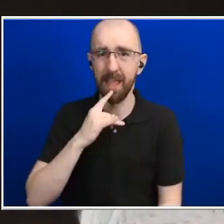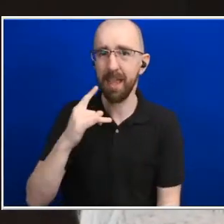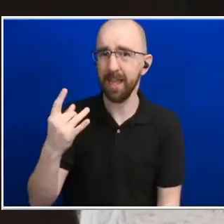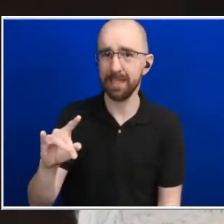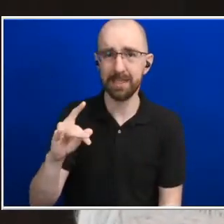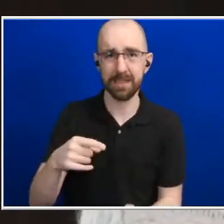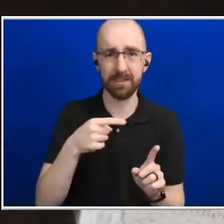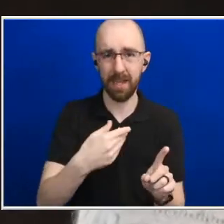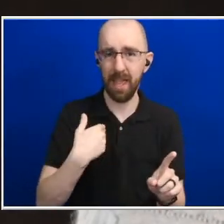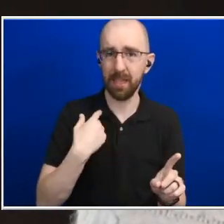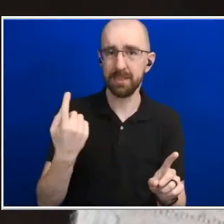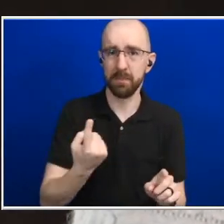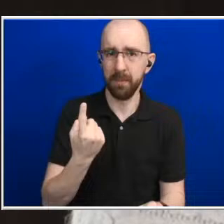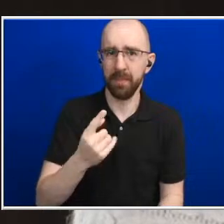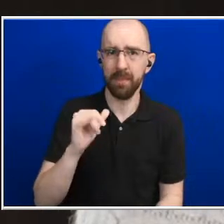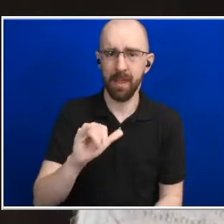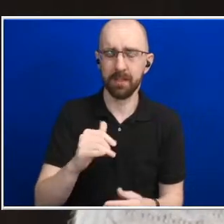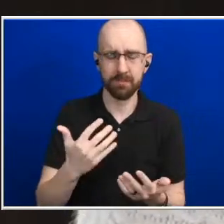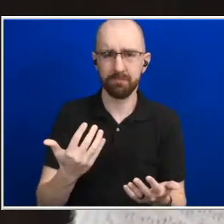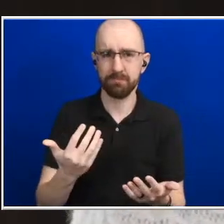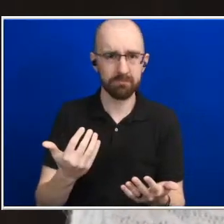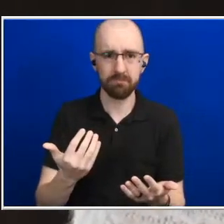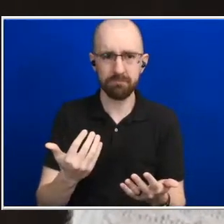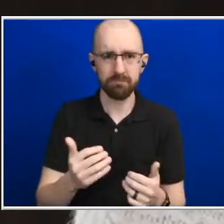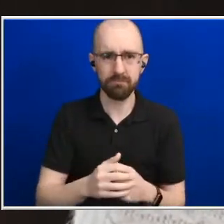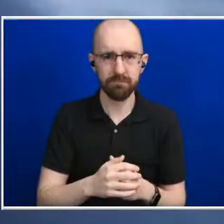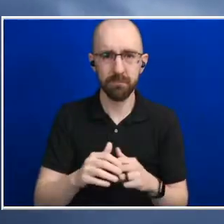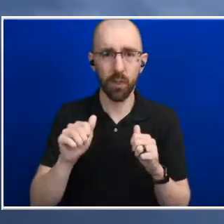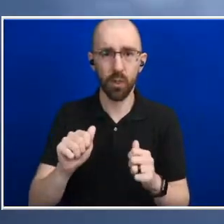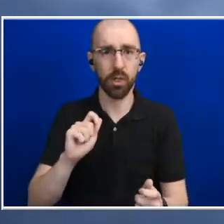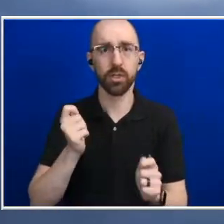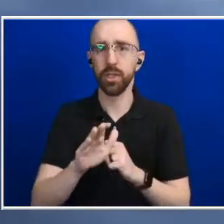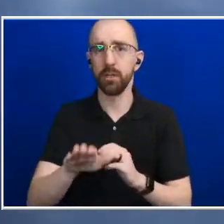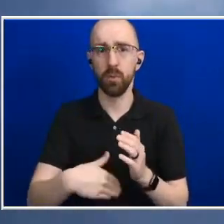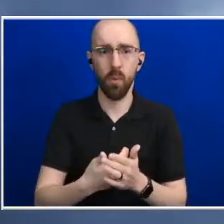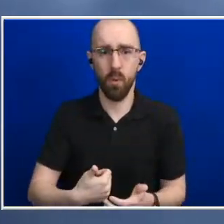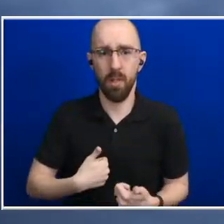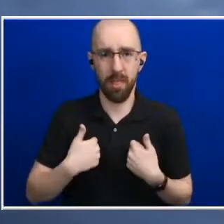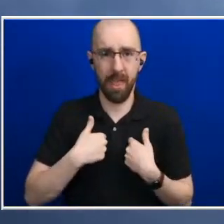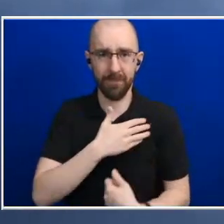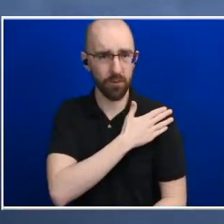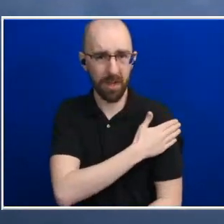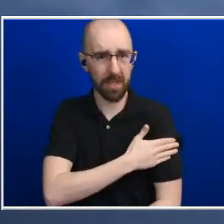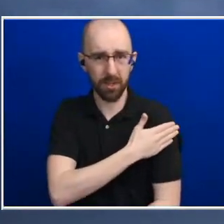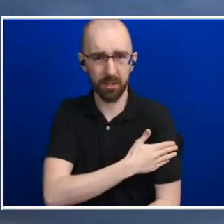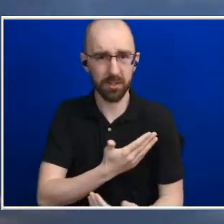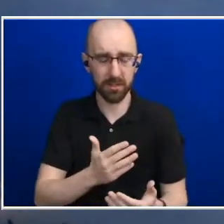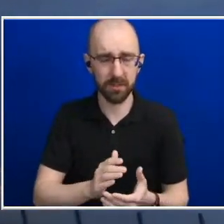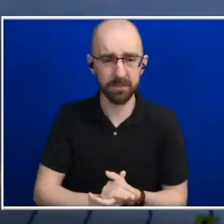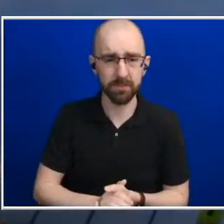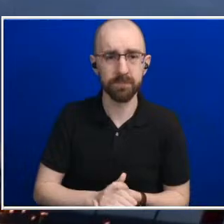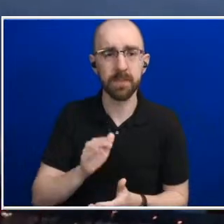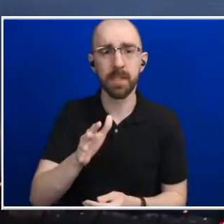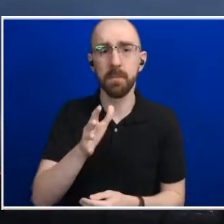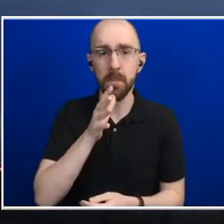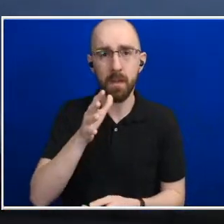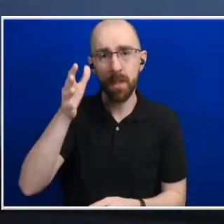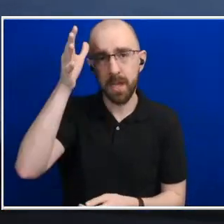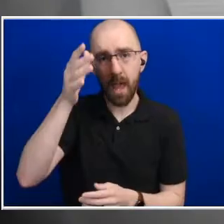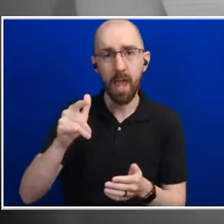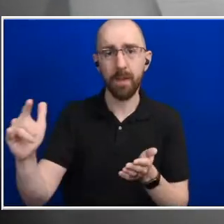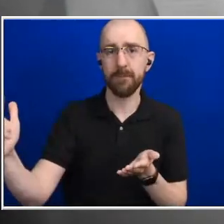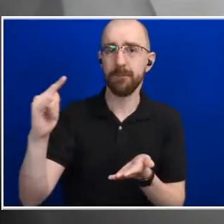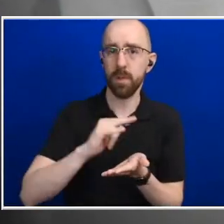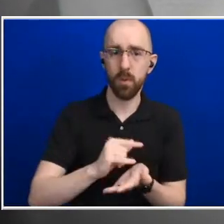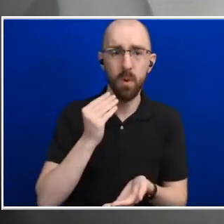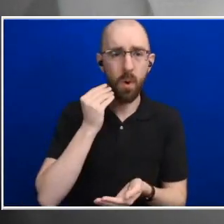that is, could, change his whole life on his arm? His mom and dad flew him home to see a family